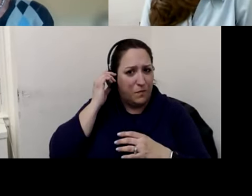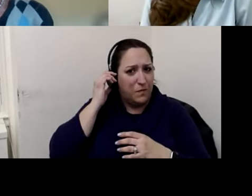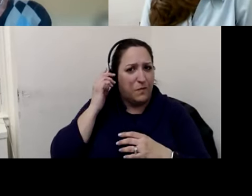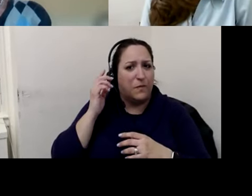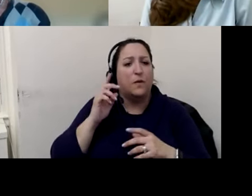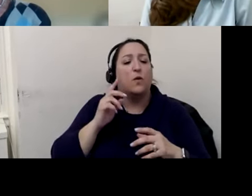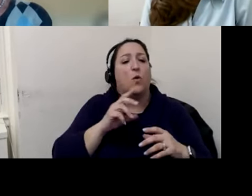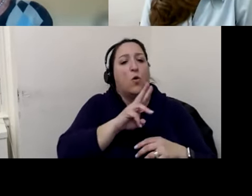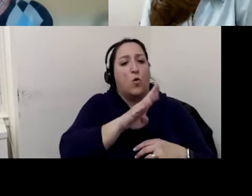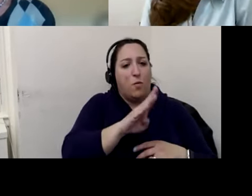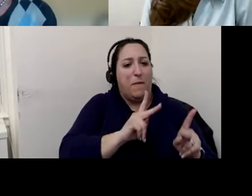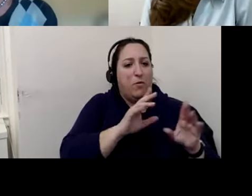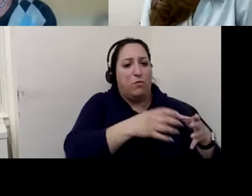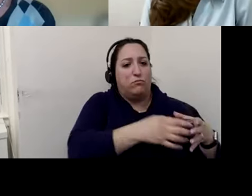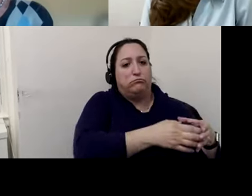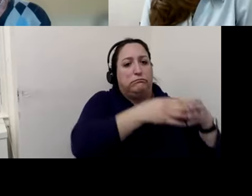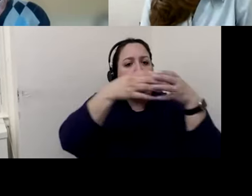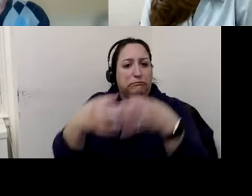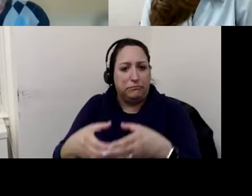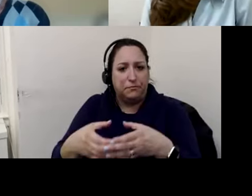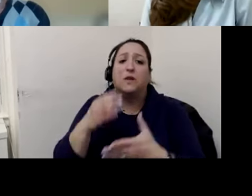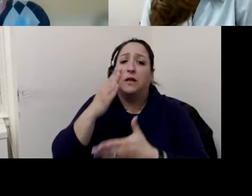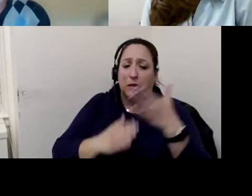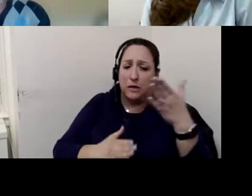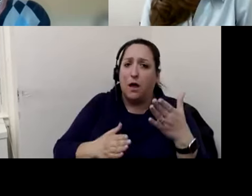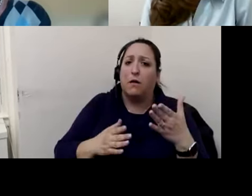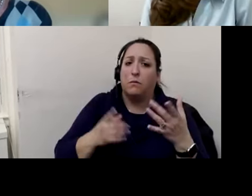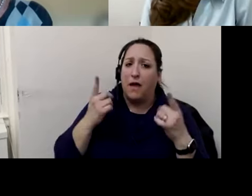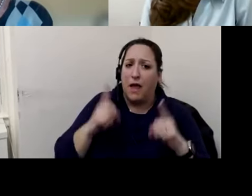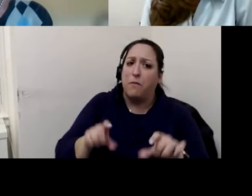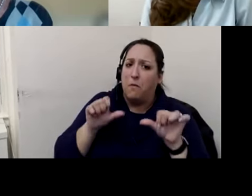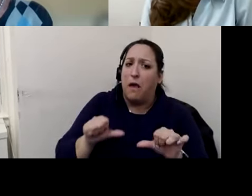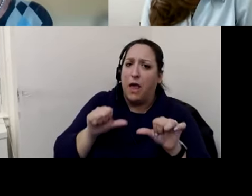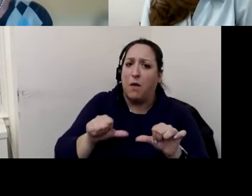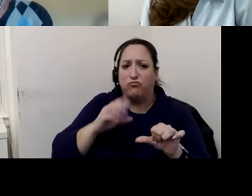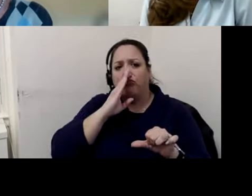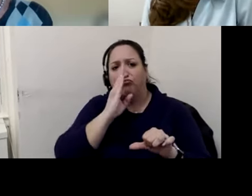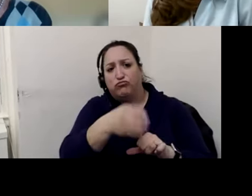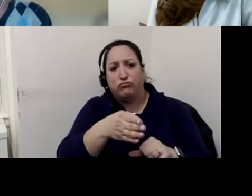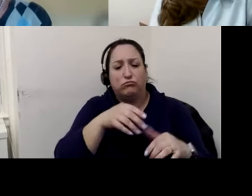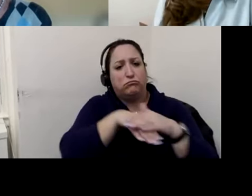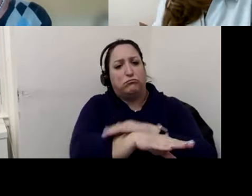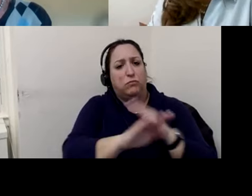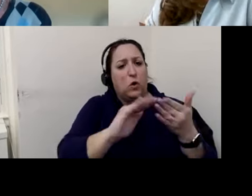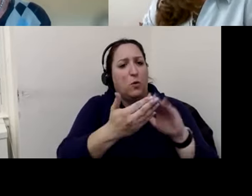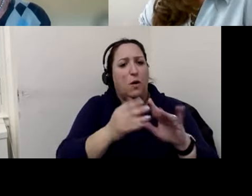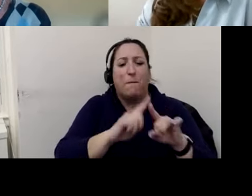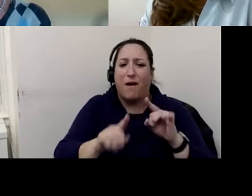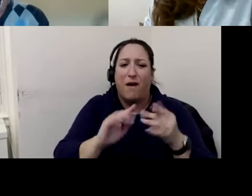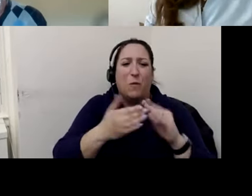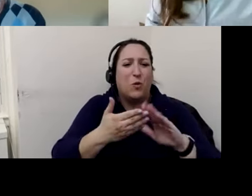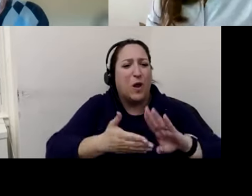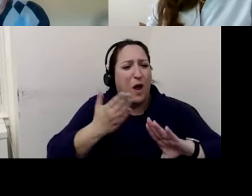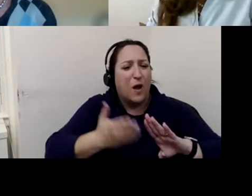of Willowbrook, and in some cases, people were able to go right into the community, but the community